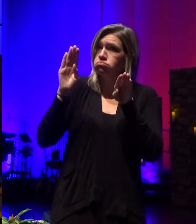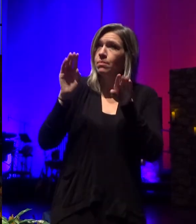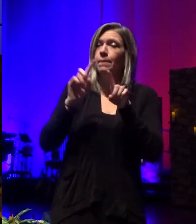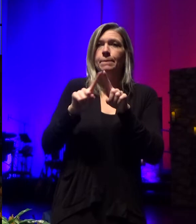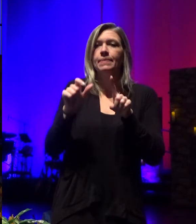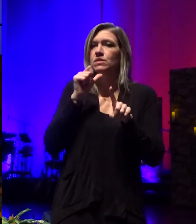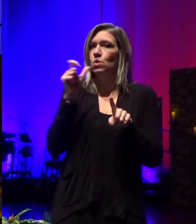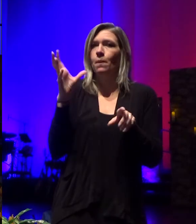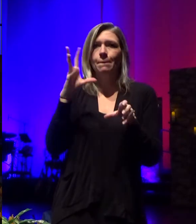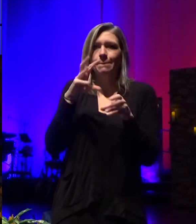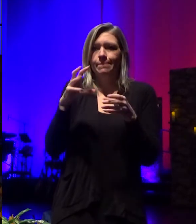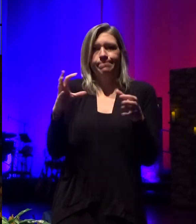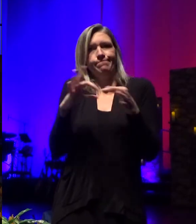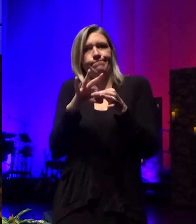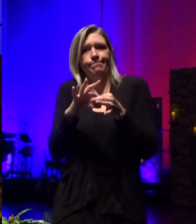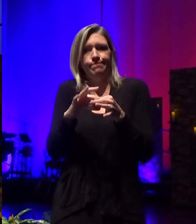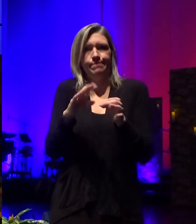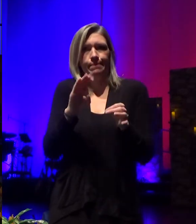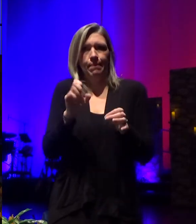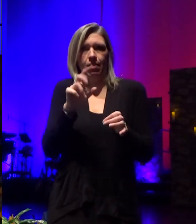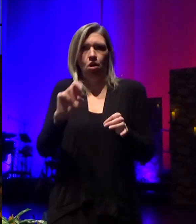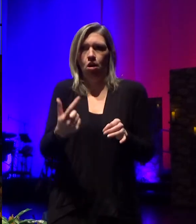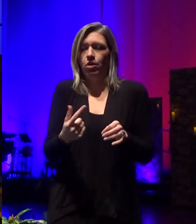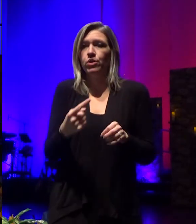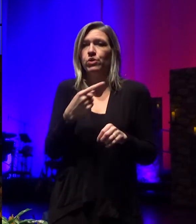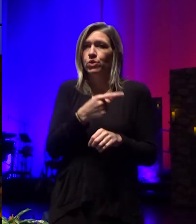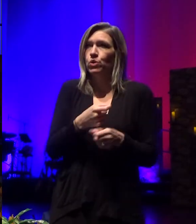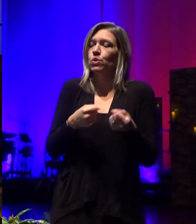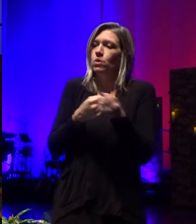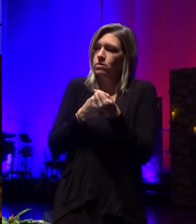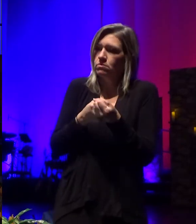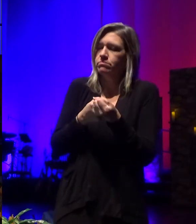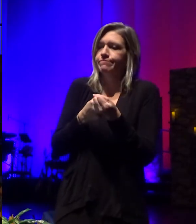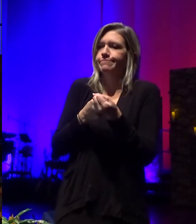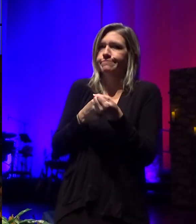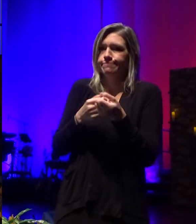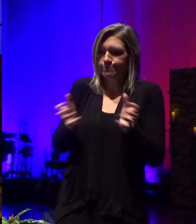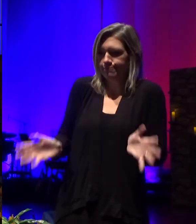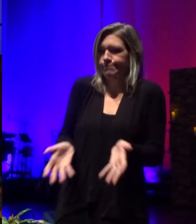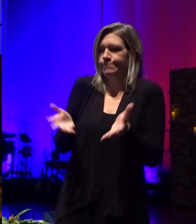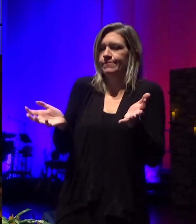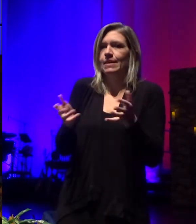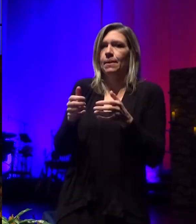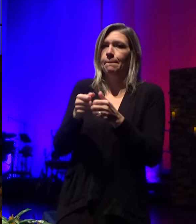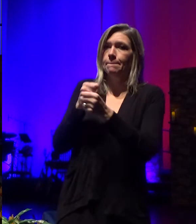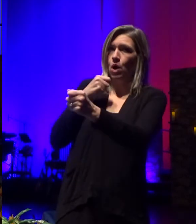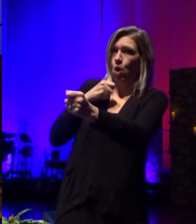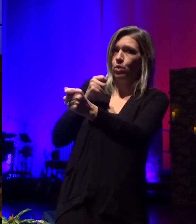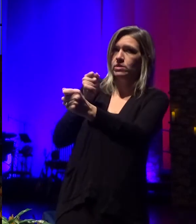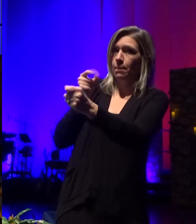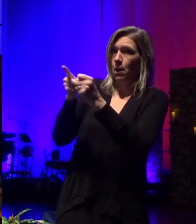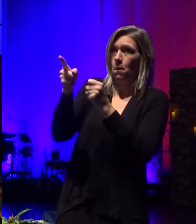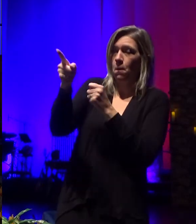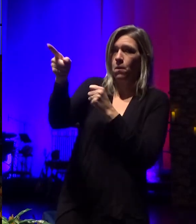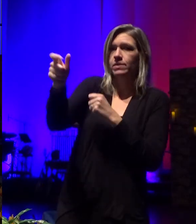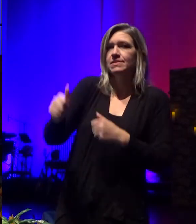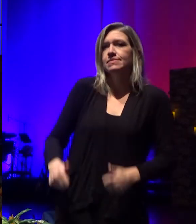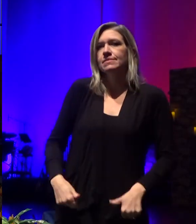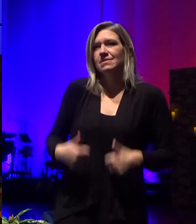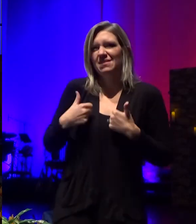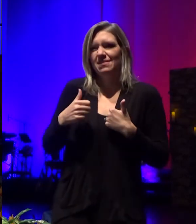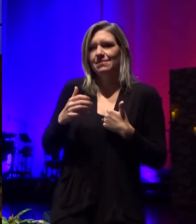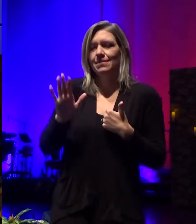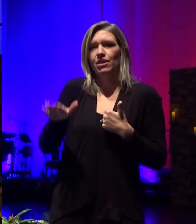to you. You are the bows from which your children, as living arrows, are sent forth.